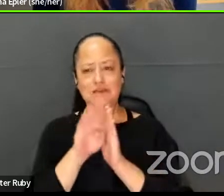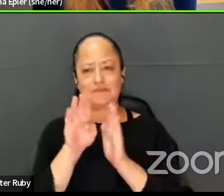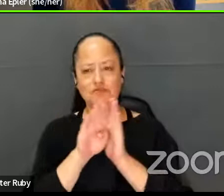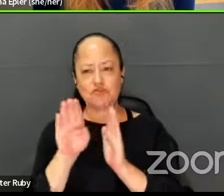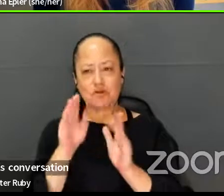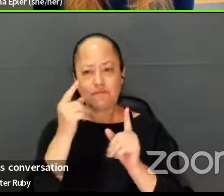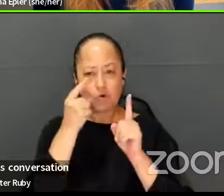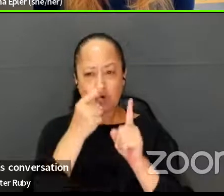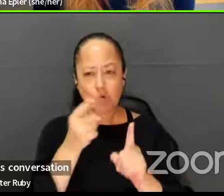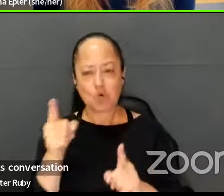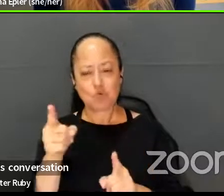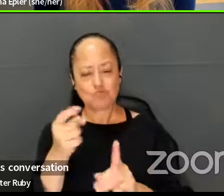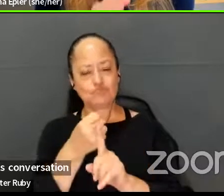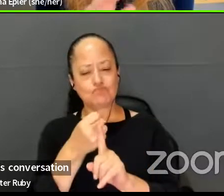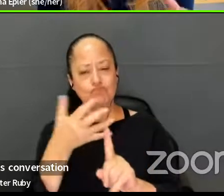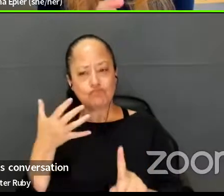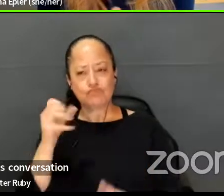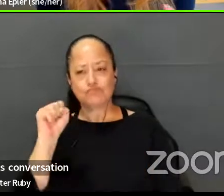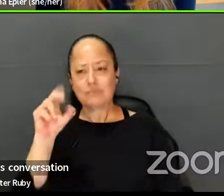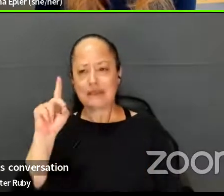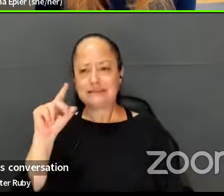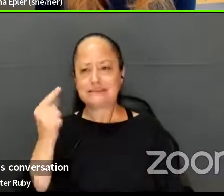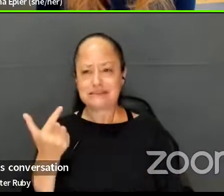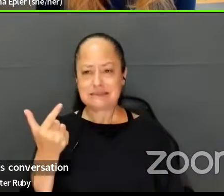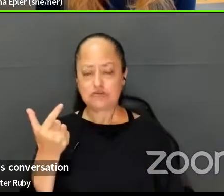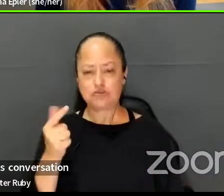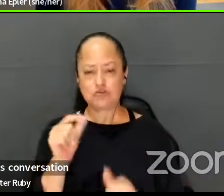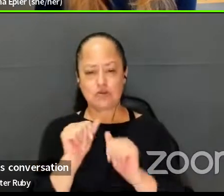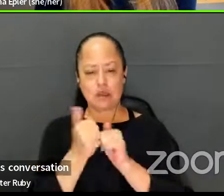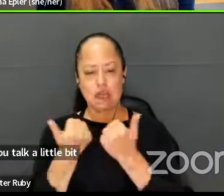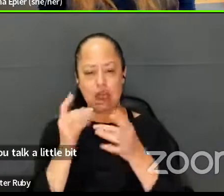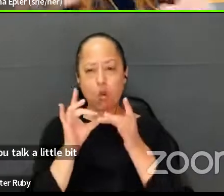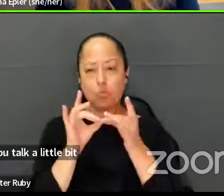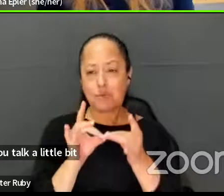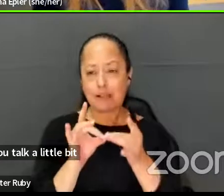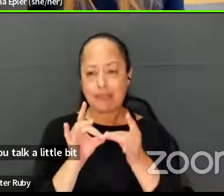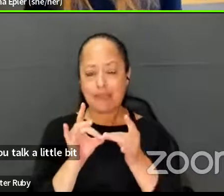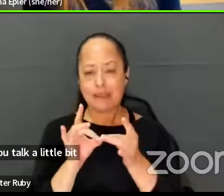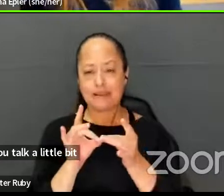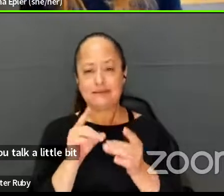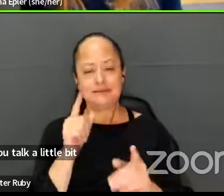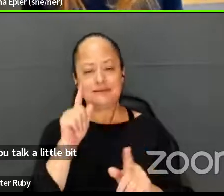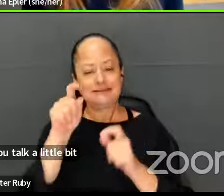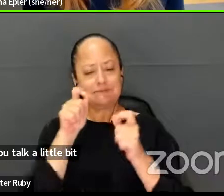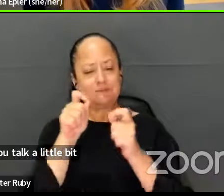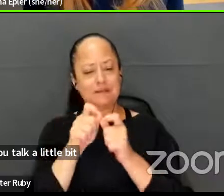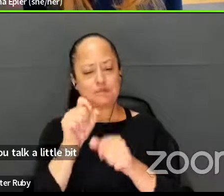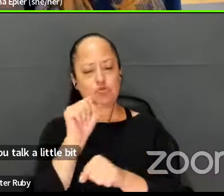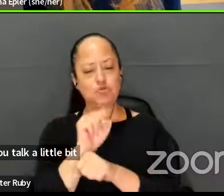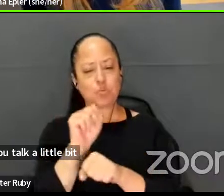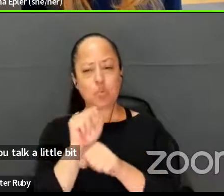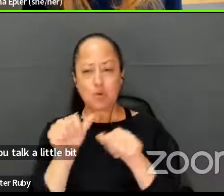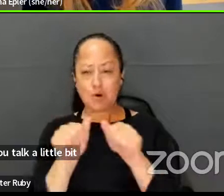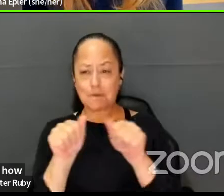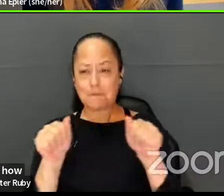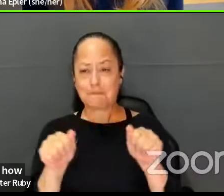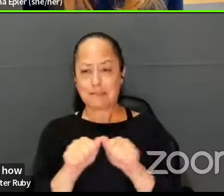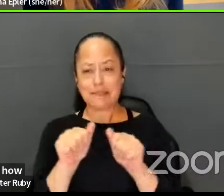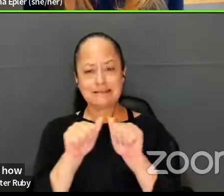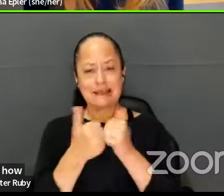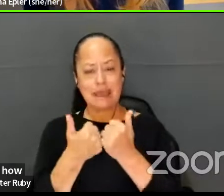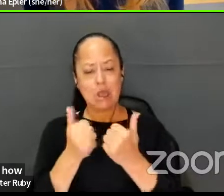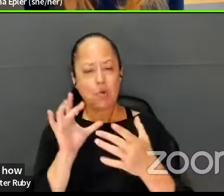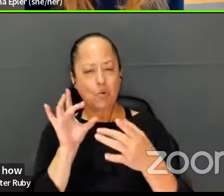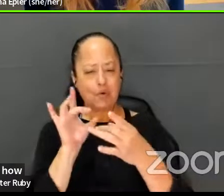work around the SDGs and how this relates and specifically to the workplace? How does it